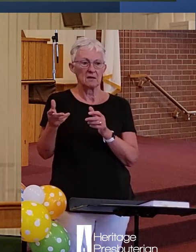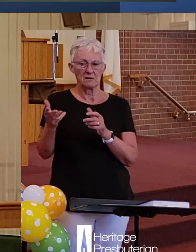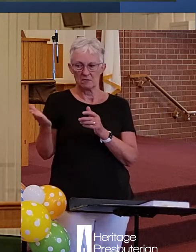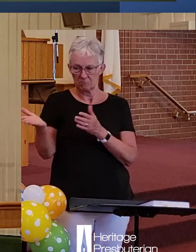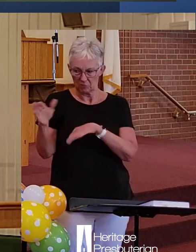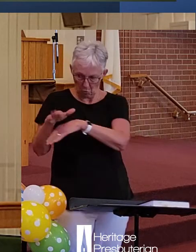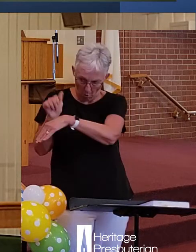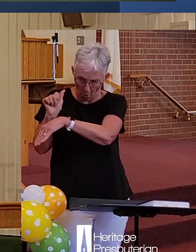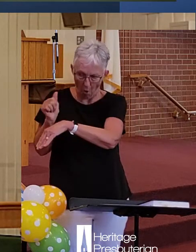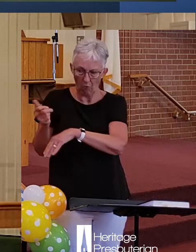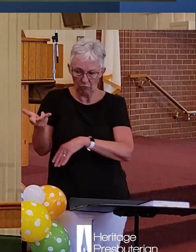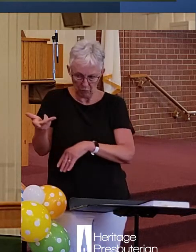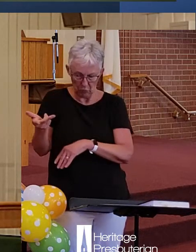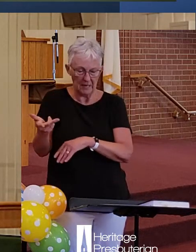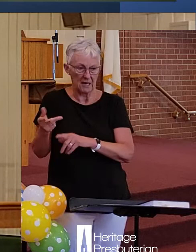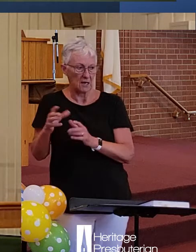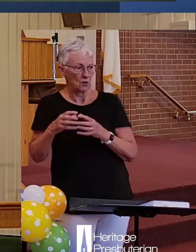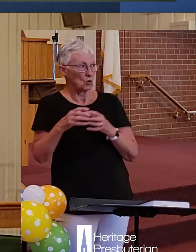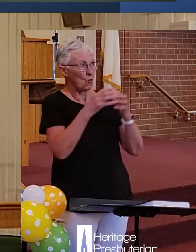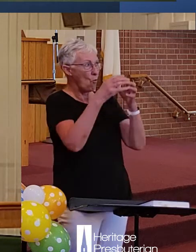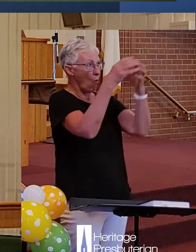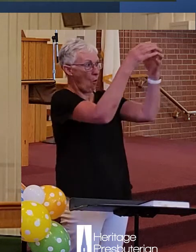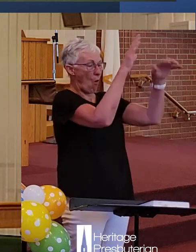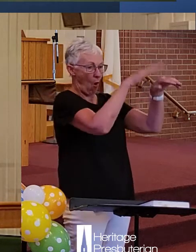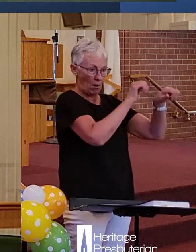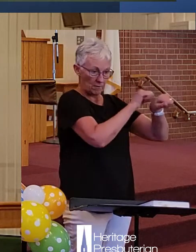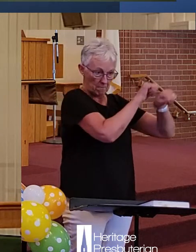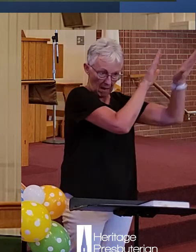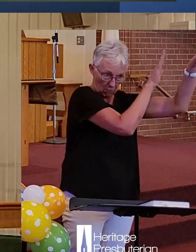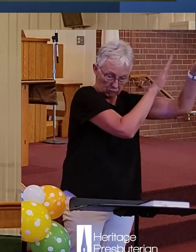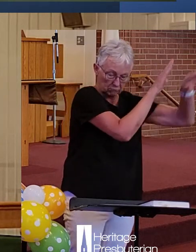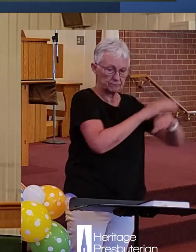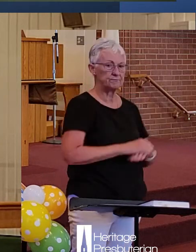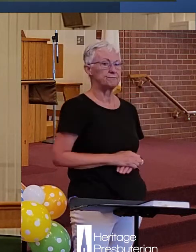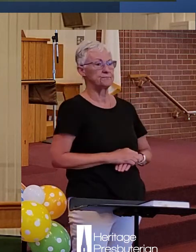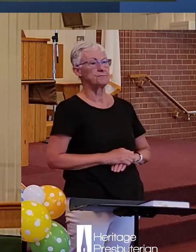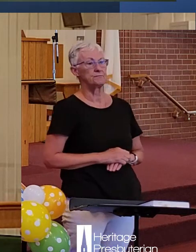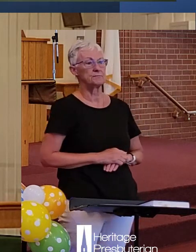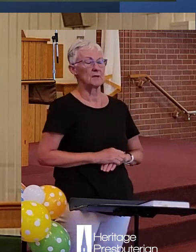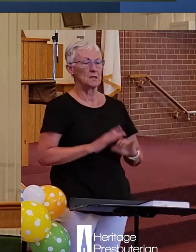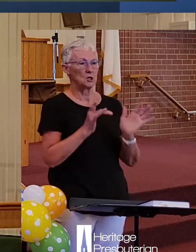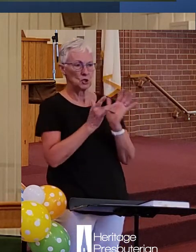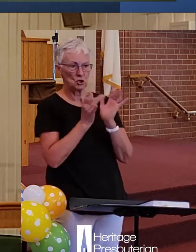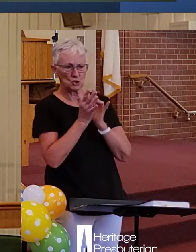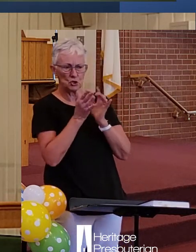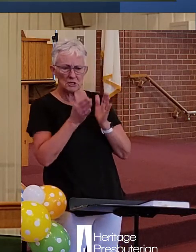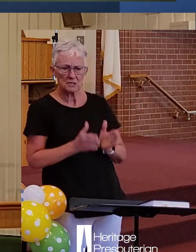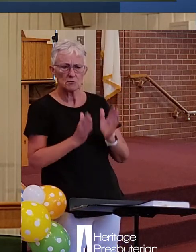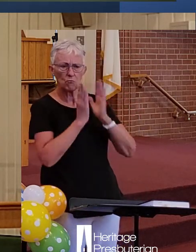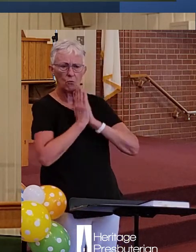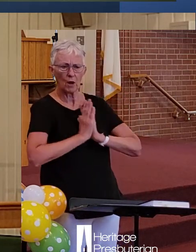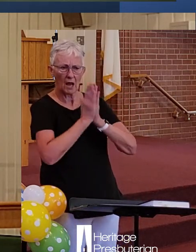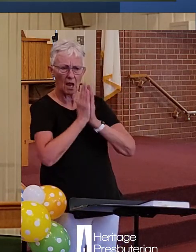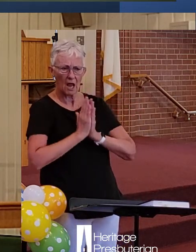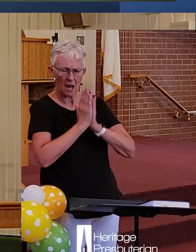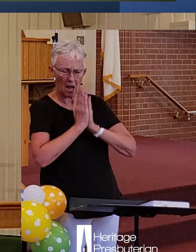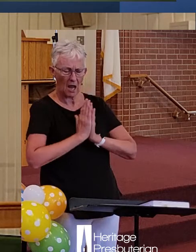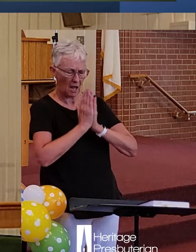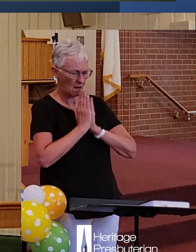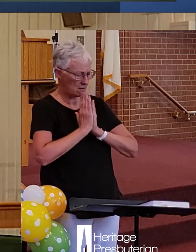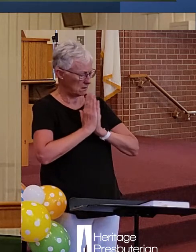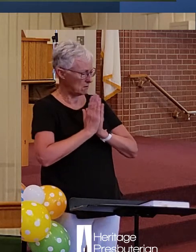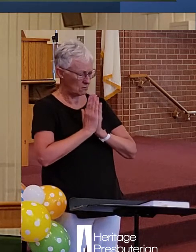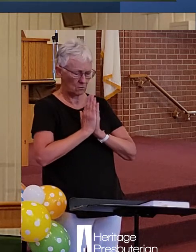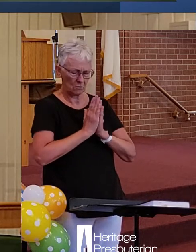tells us he was praying. Jesus was in prayer. Prayer is the reason Luke gives us for